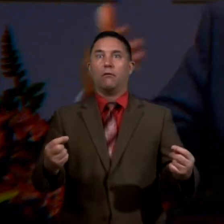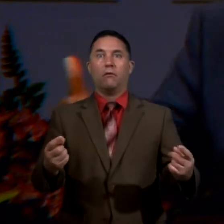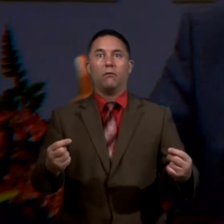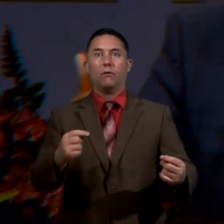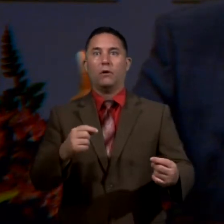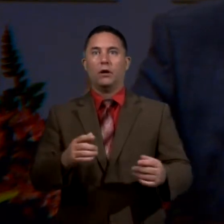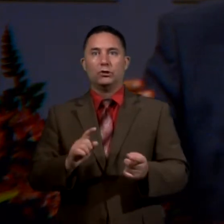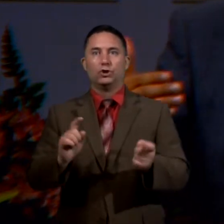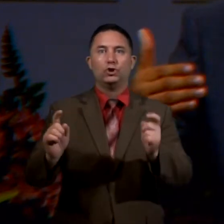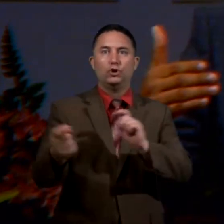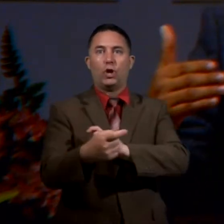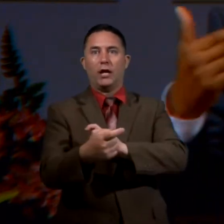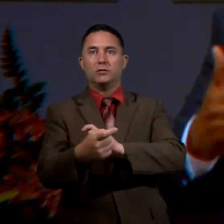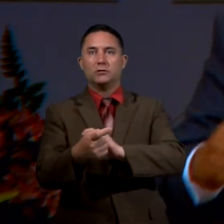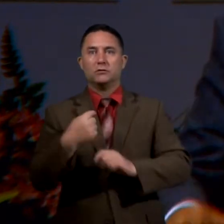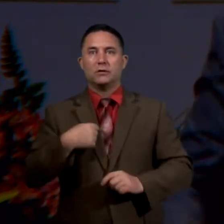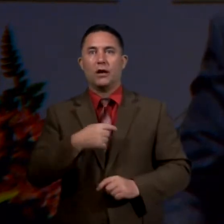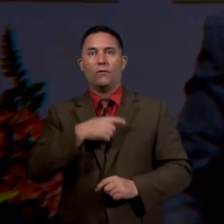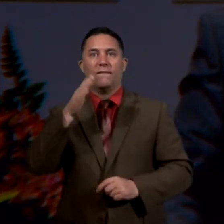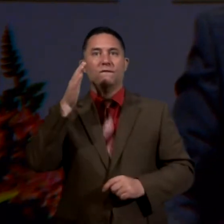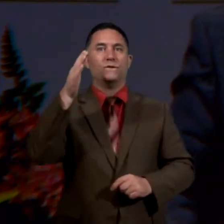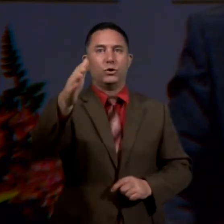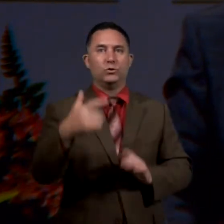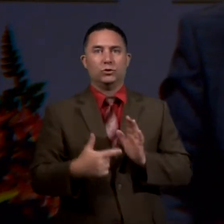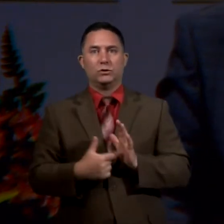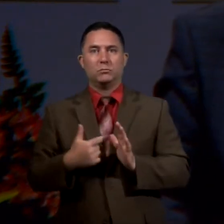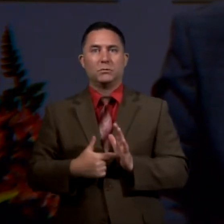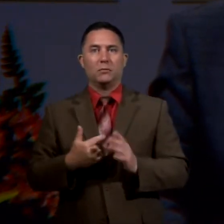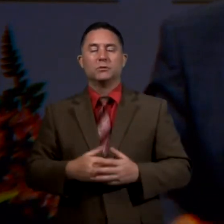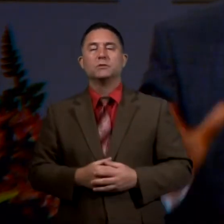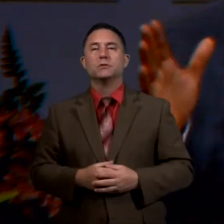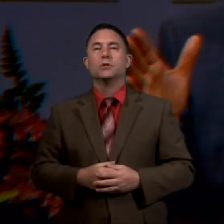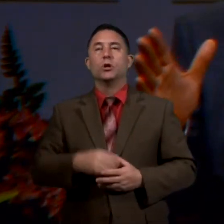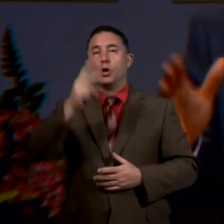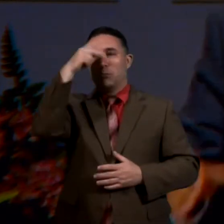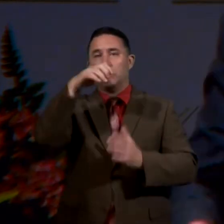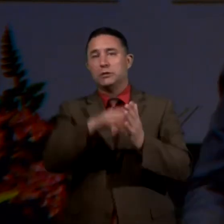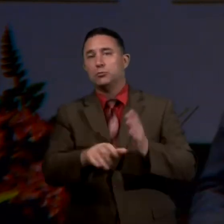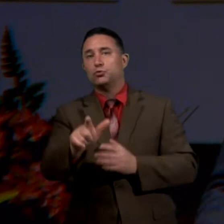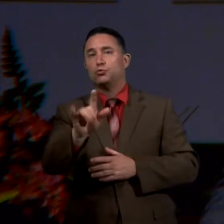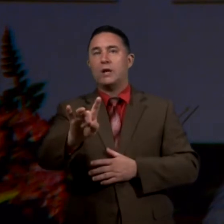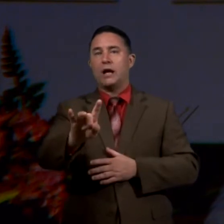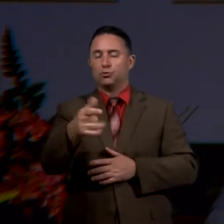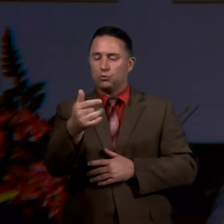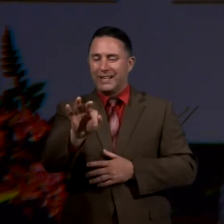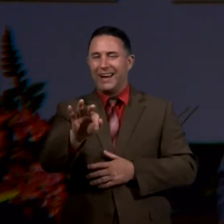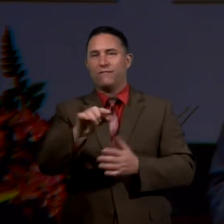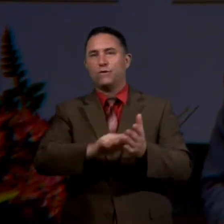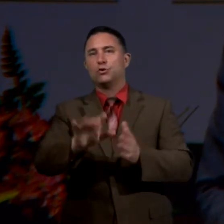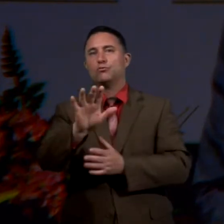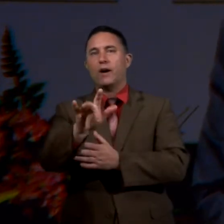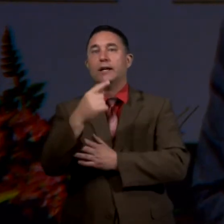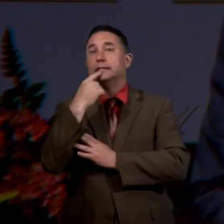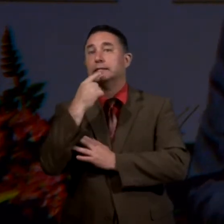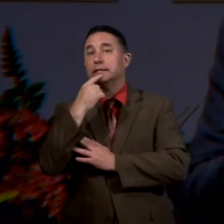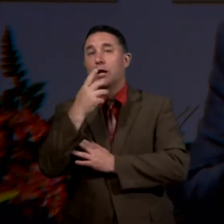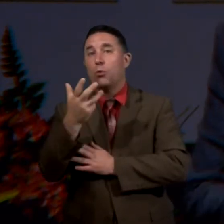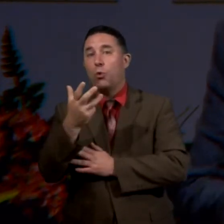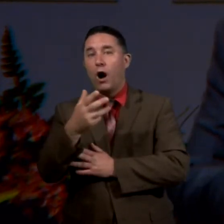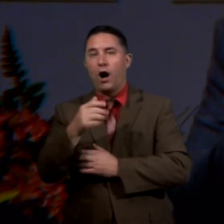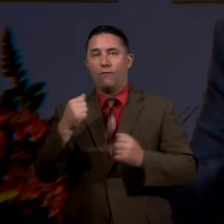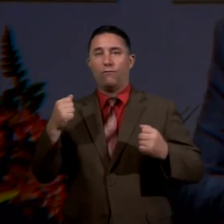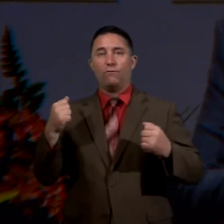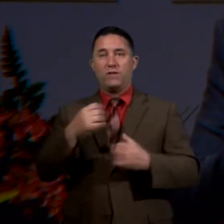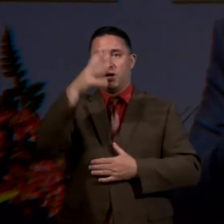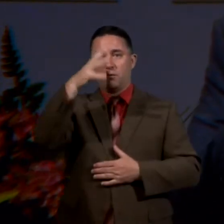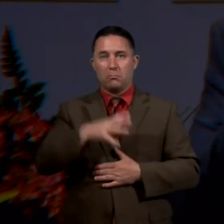and alters our destinies at times. Proverbs chapter 29, verse 25, the Bible says, the fear